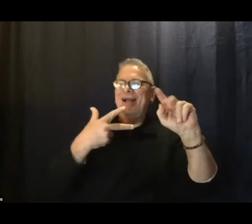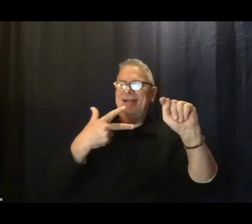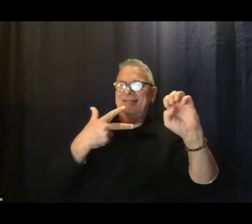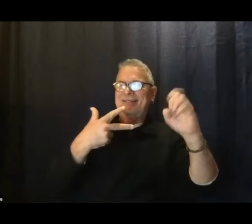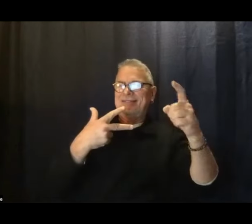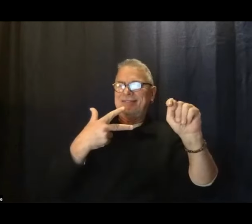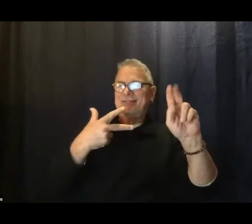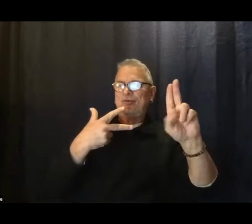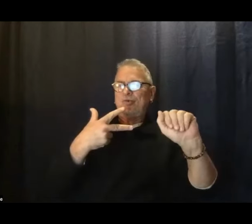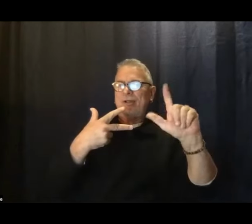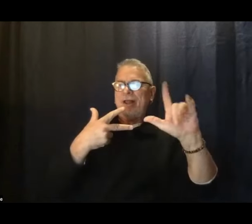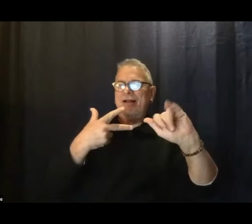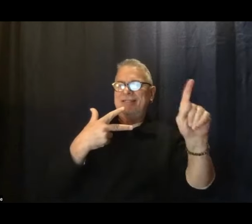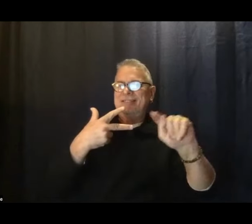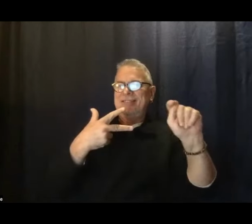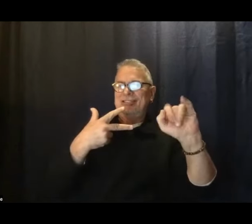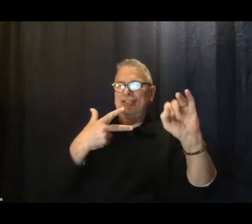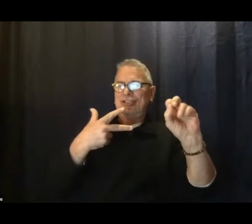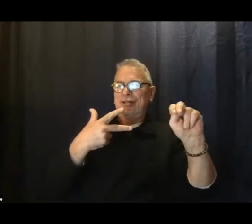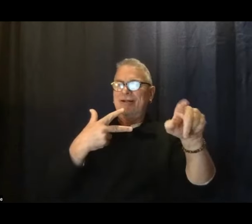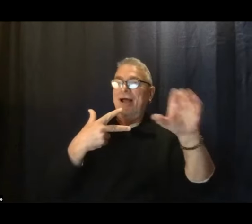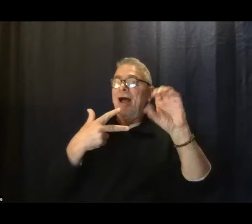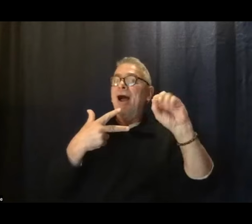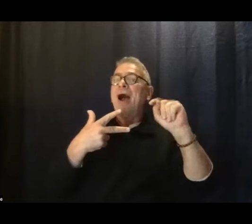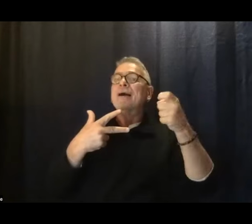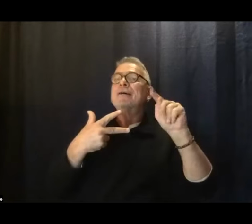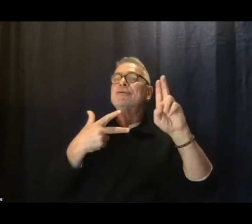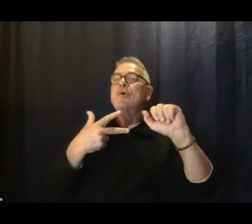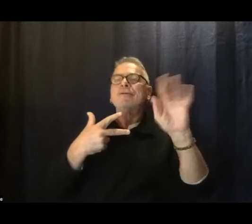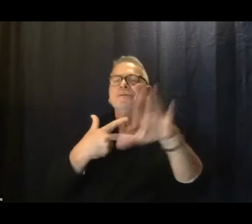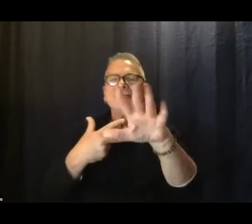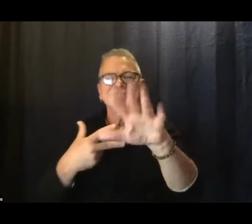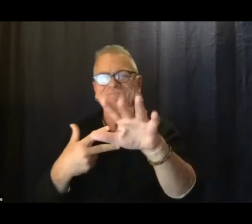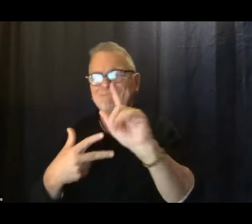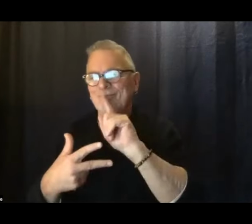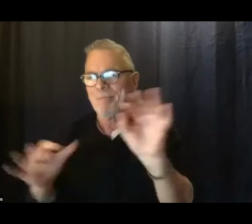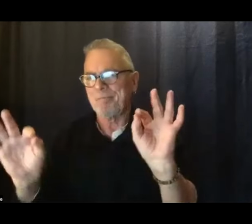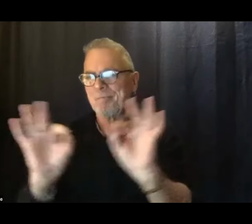looking at the previous slide and this one, contextualization.